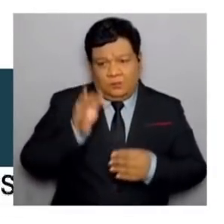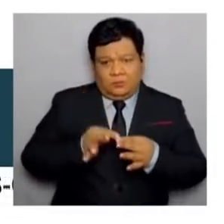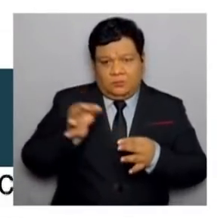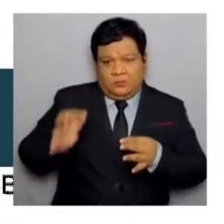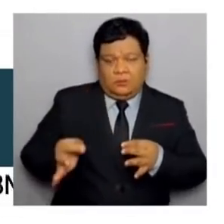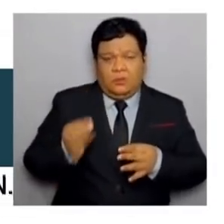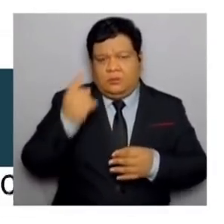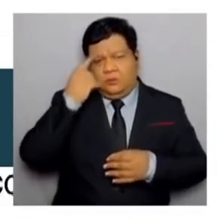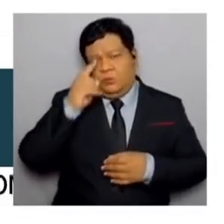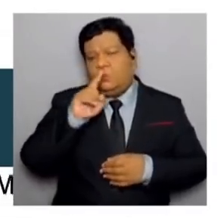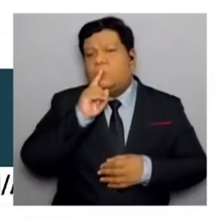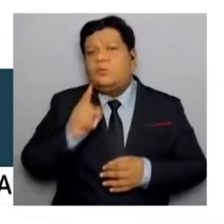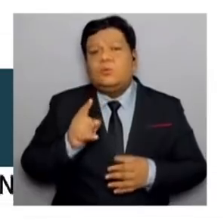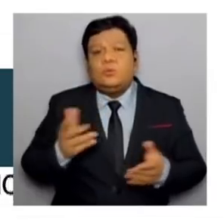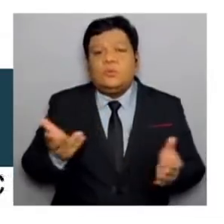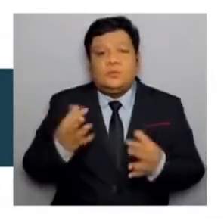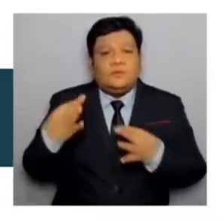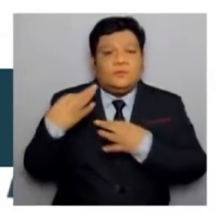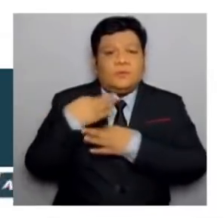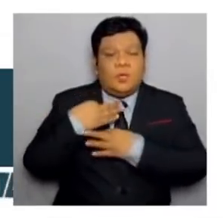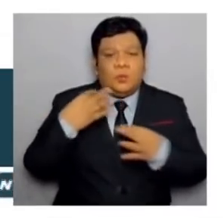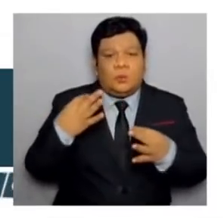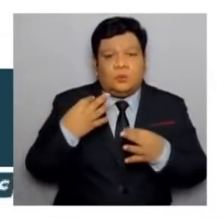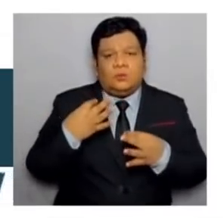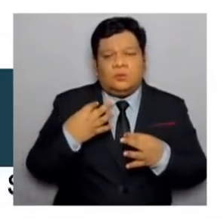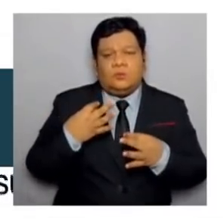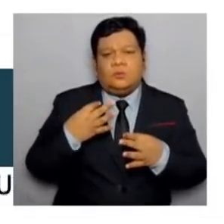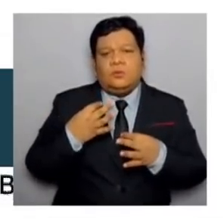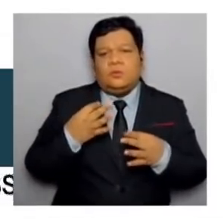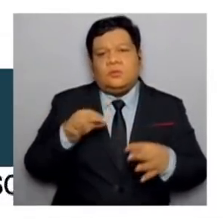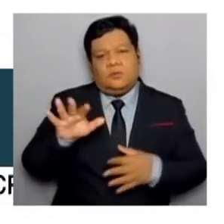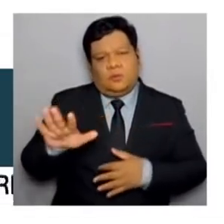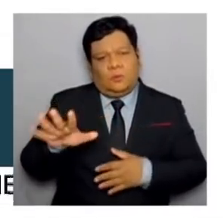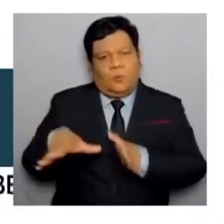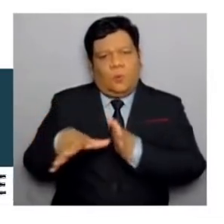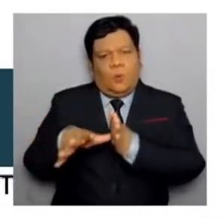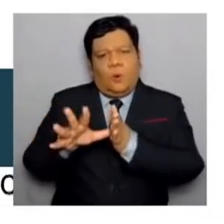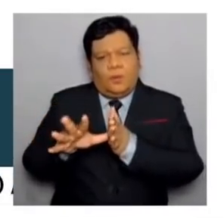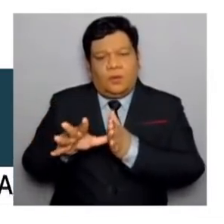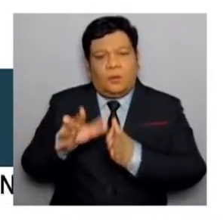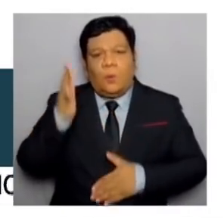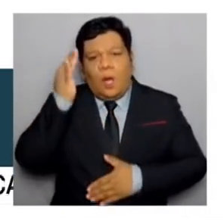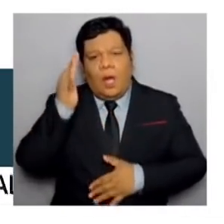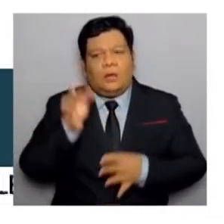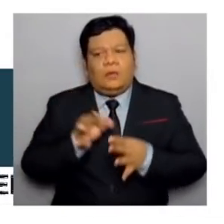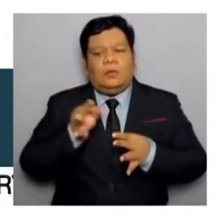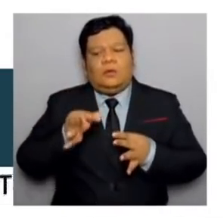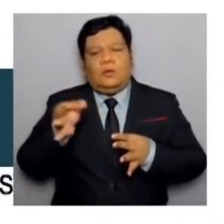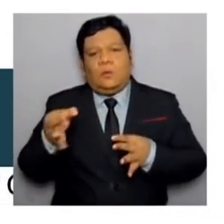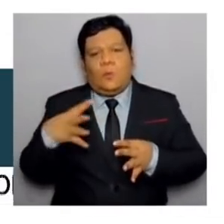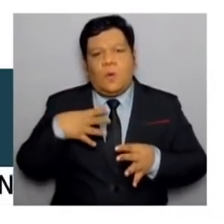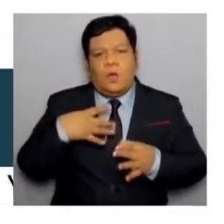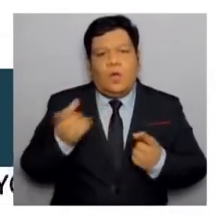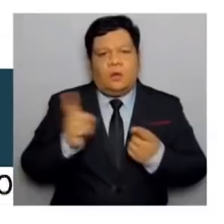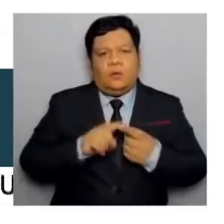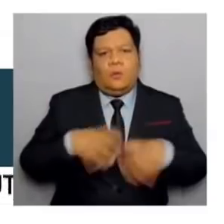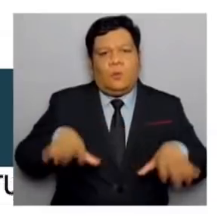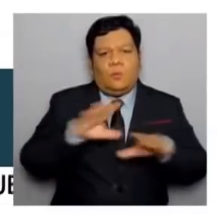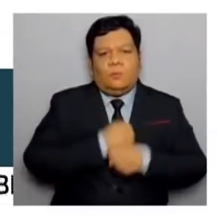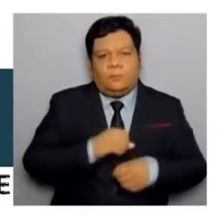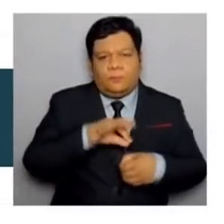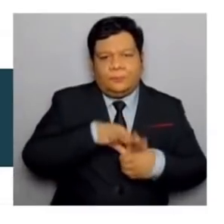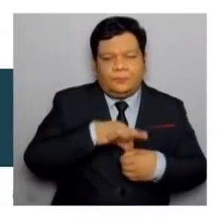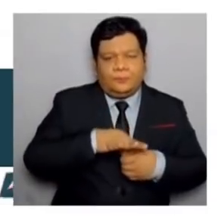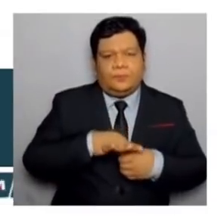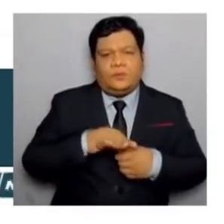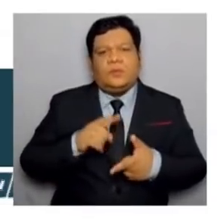it really falls on the, for example, on the part of the COMELEC, kung bakit inantay pa na matapos ang eleksyon bago